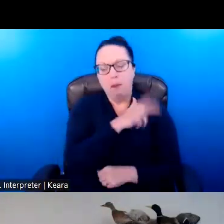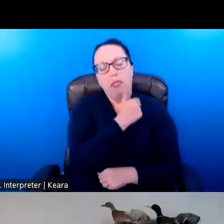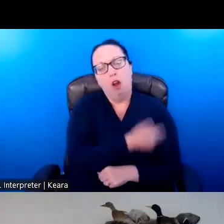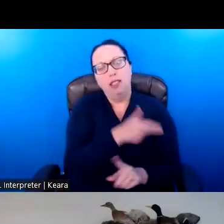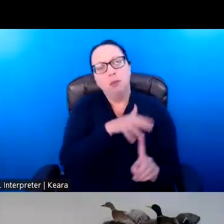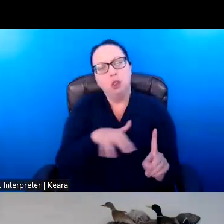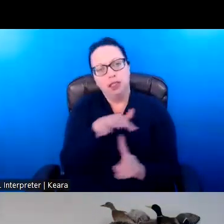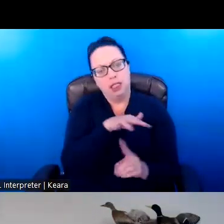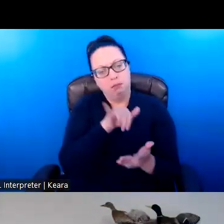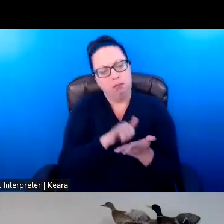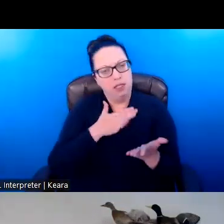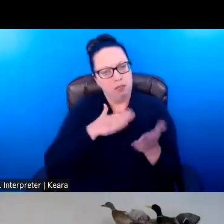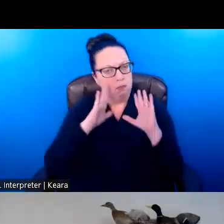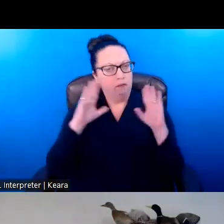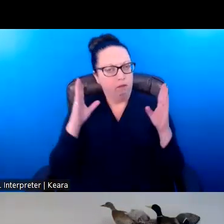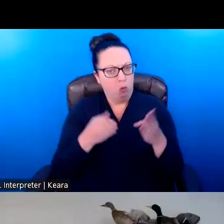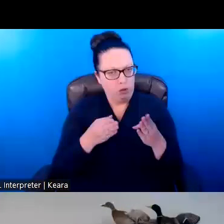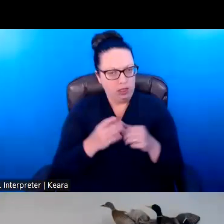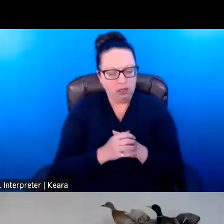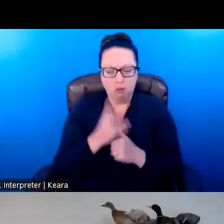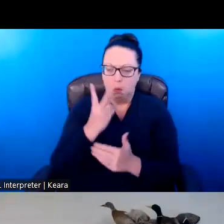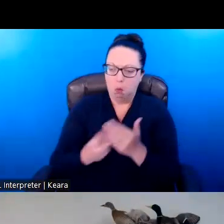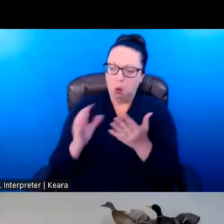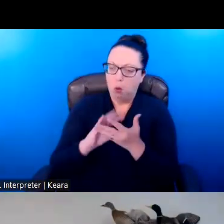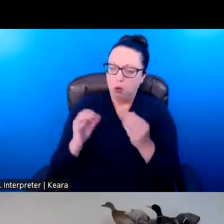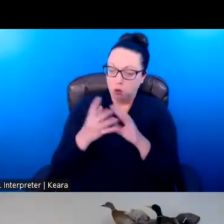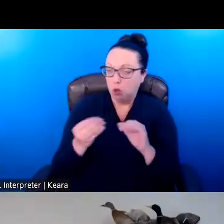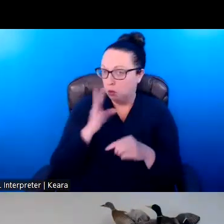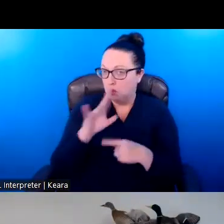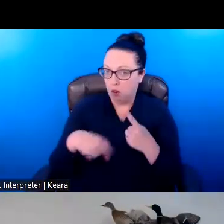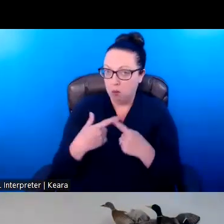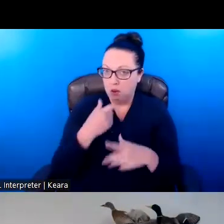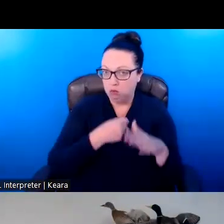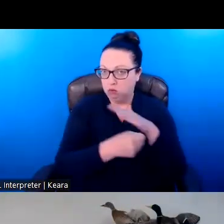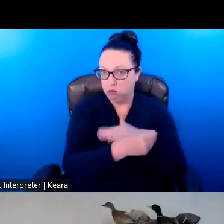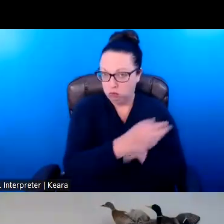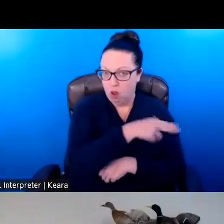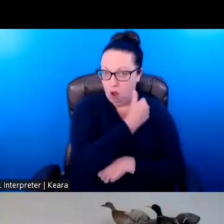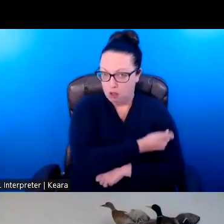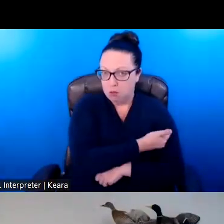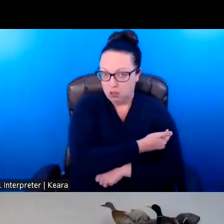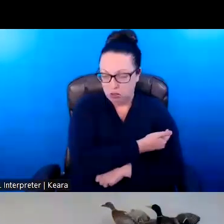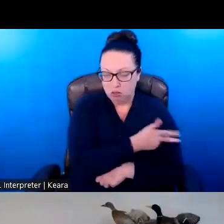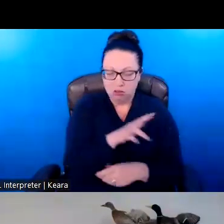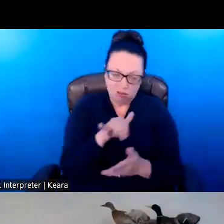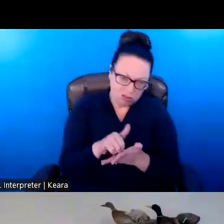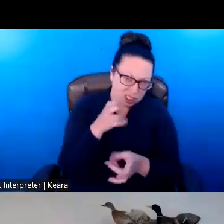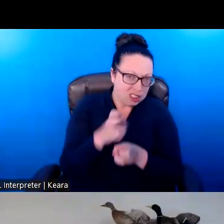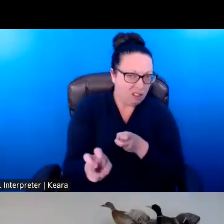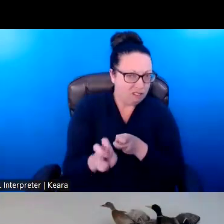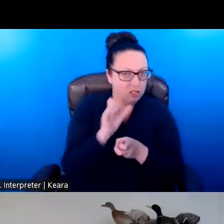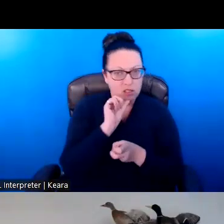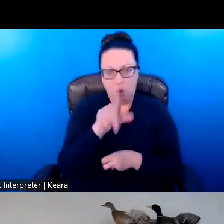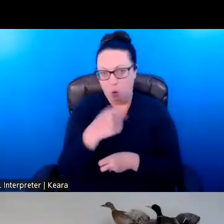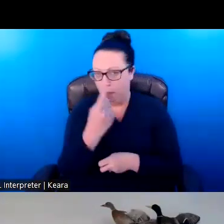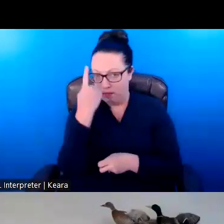into. In both stories, we've talked about hospitalizations and how difficult they are, not just for the person that's